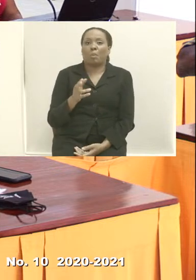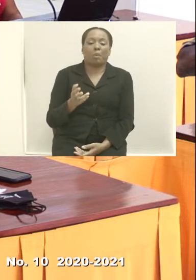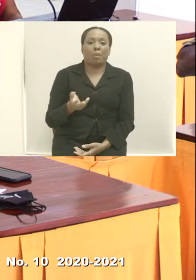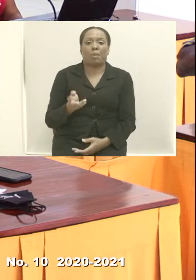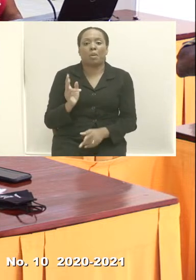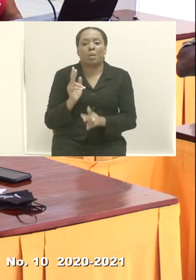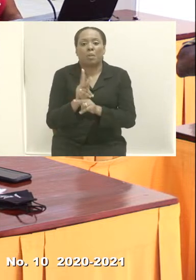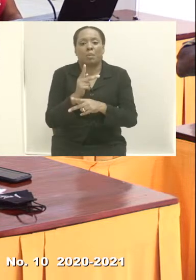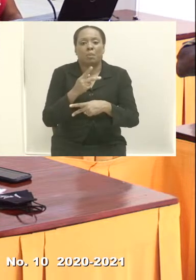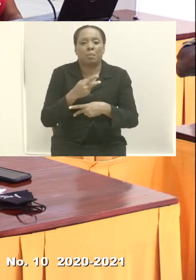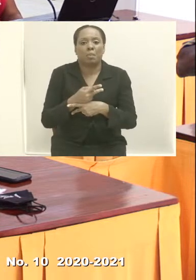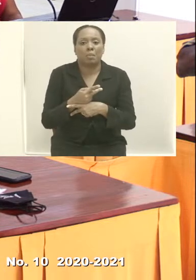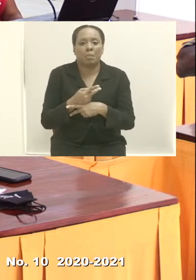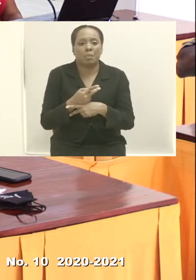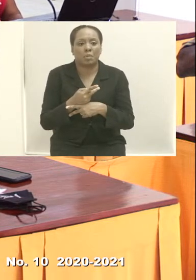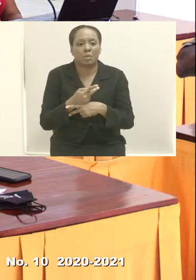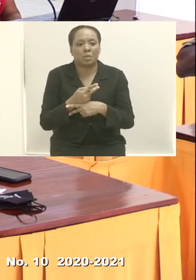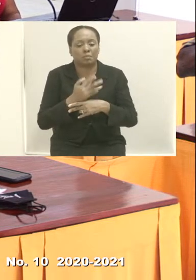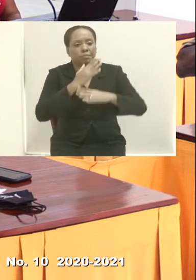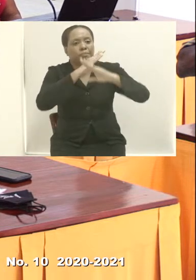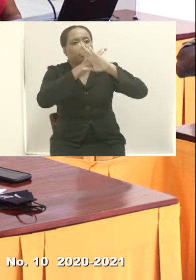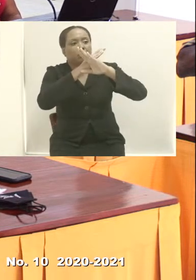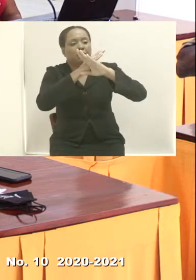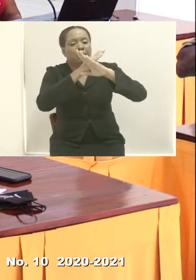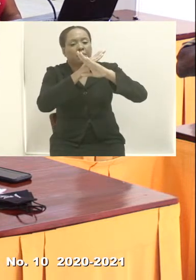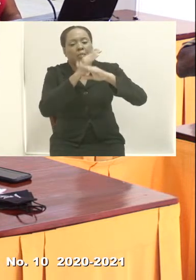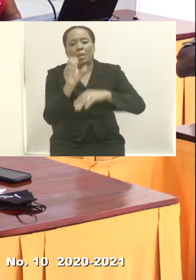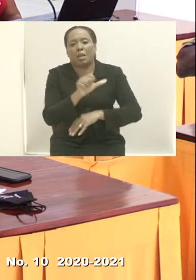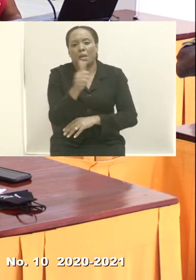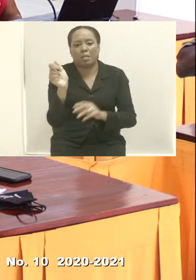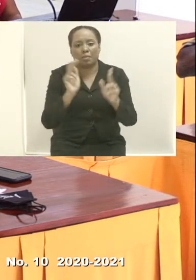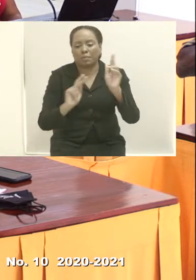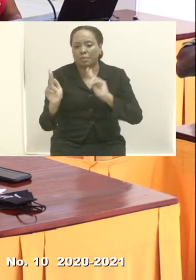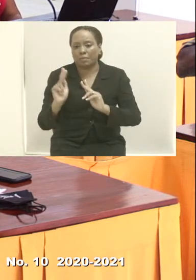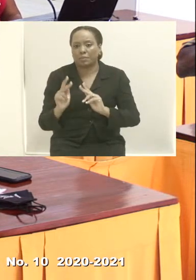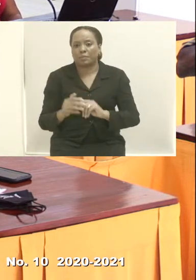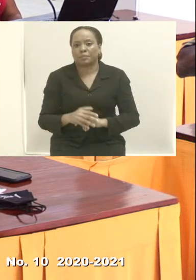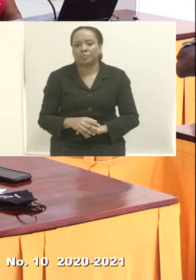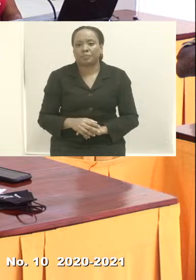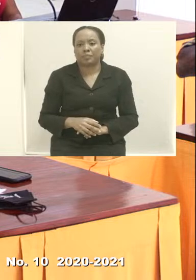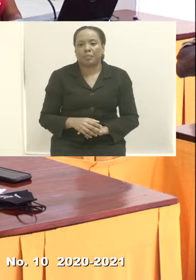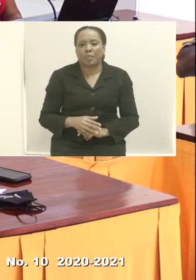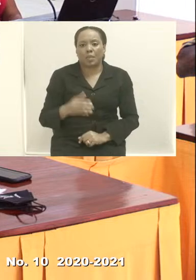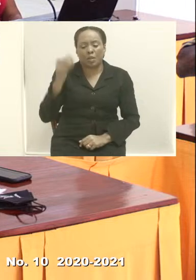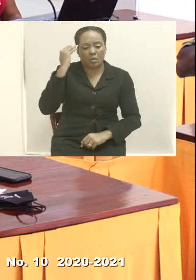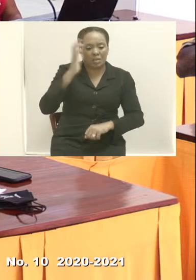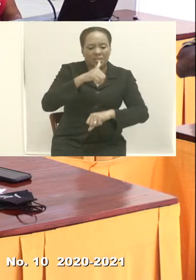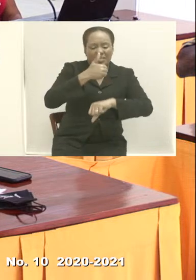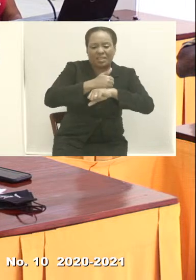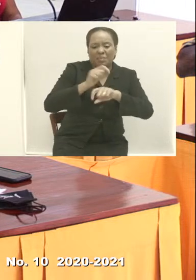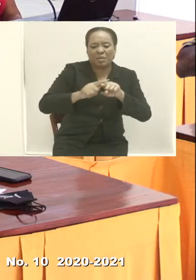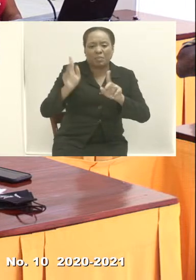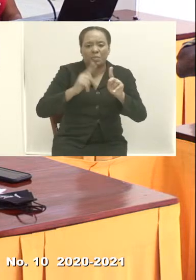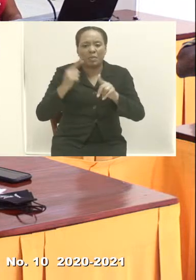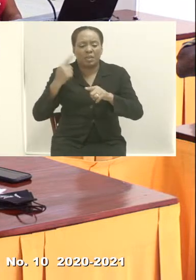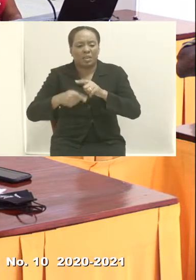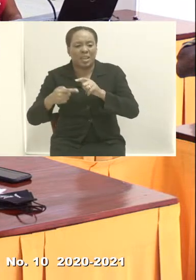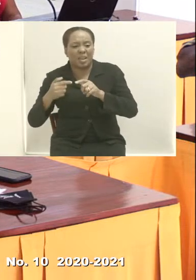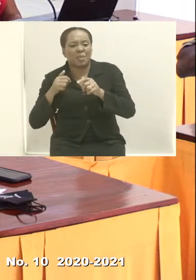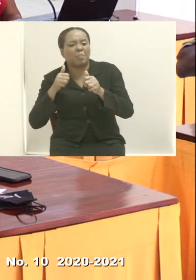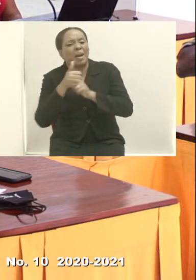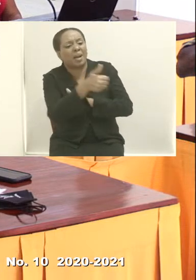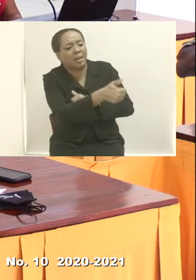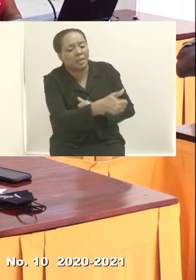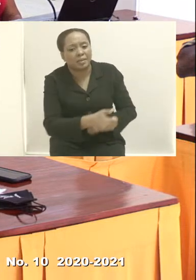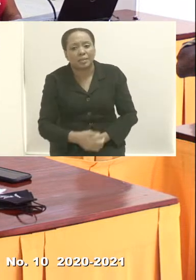obstructing somebody else, or for some other reason. Very often they are treated exceptionally badly in the courts of Barbados. I am an attorney